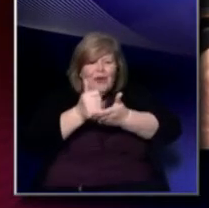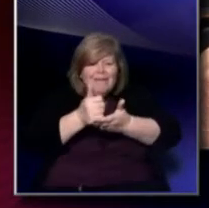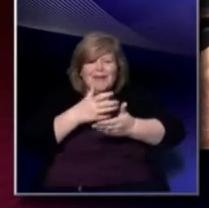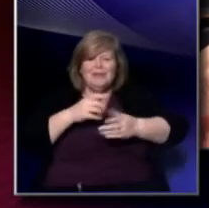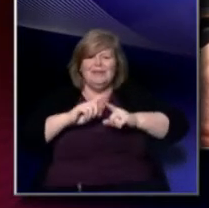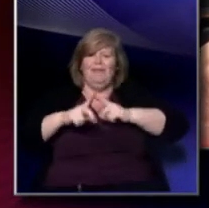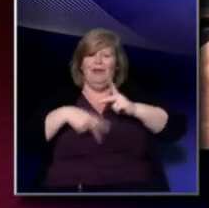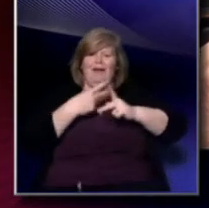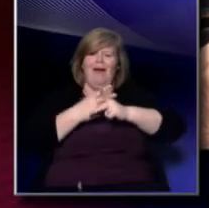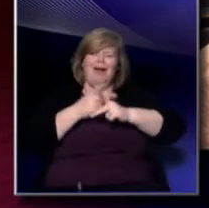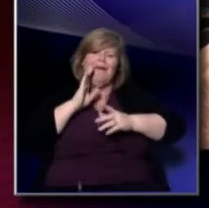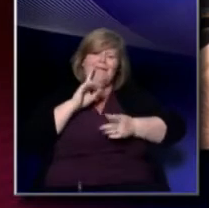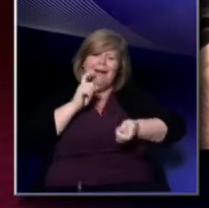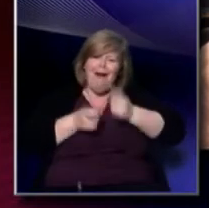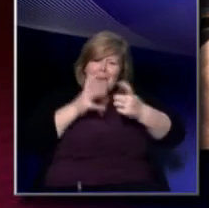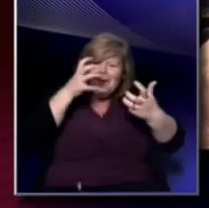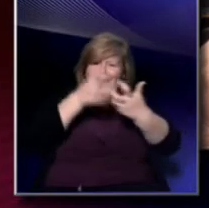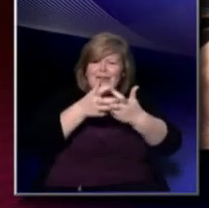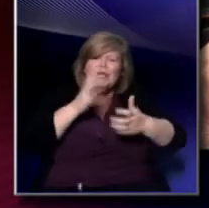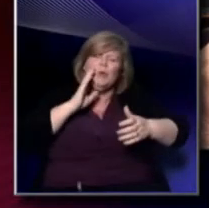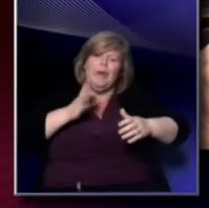that we'd be adding on top of that?